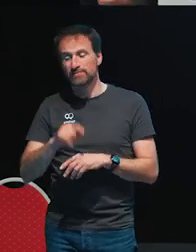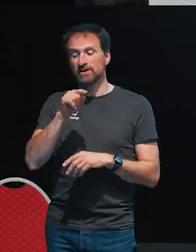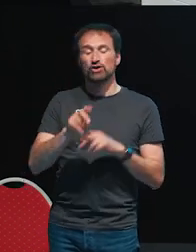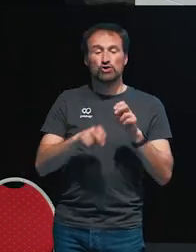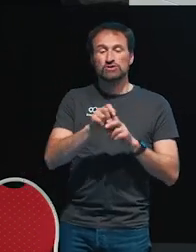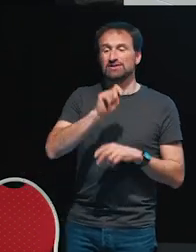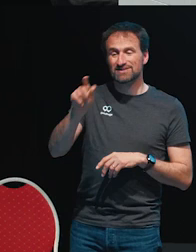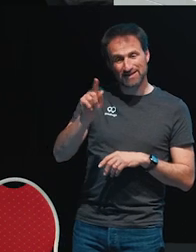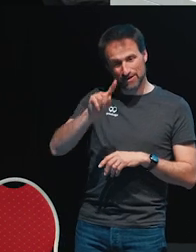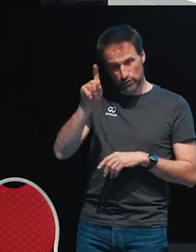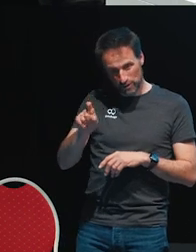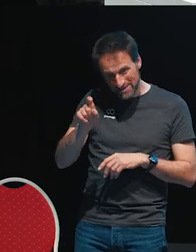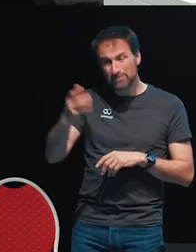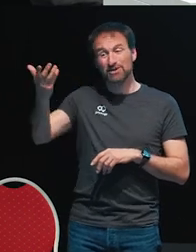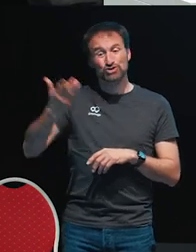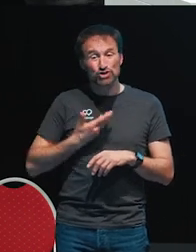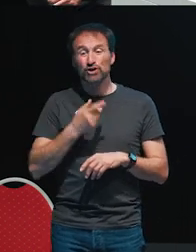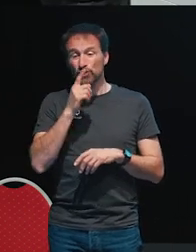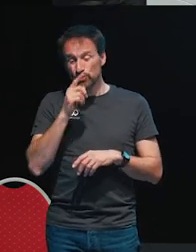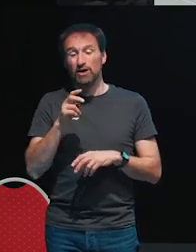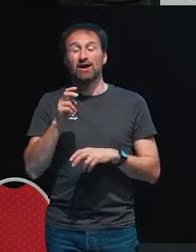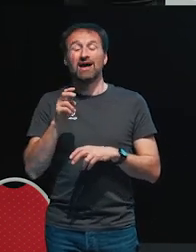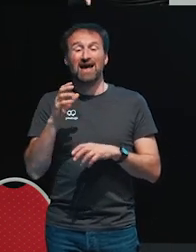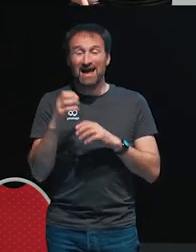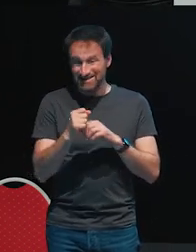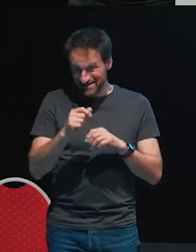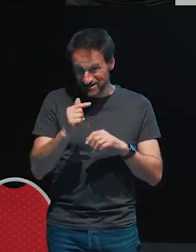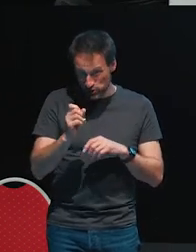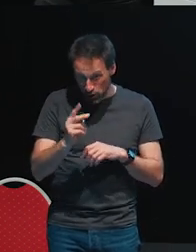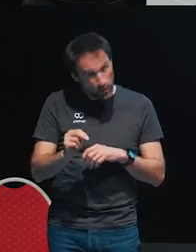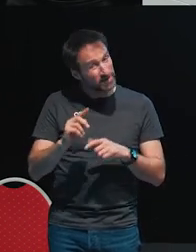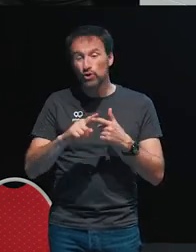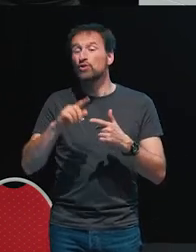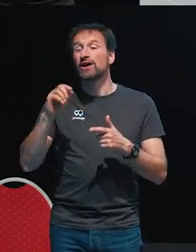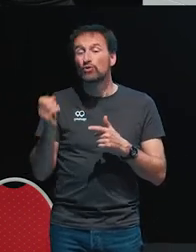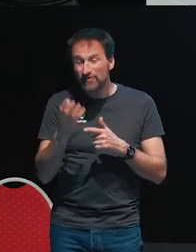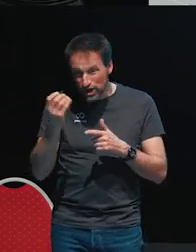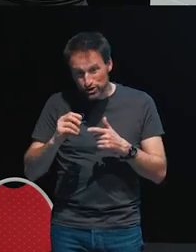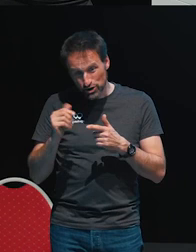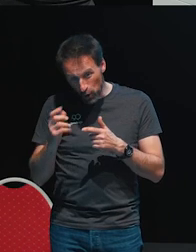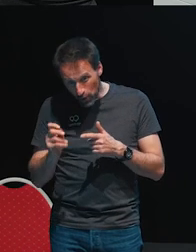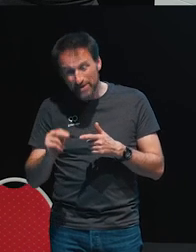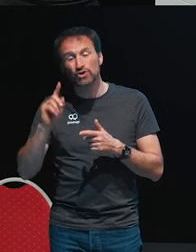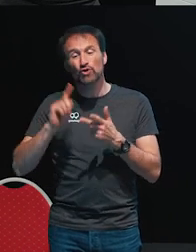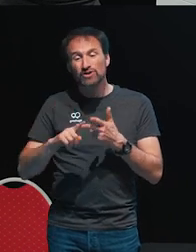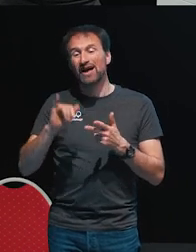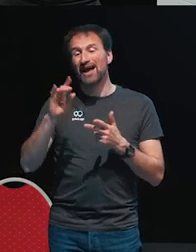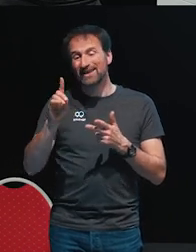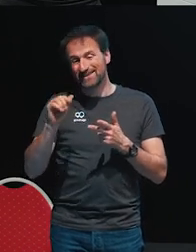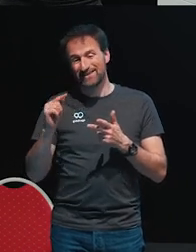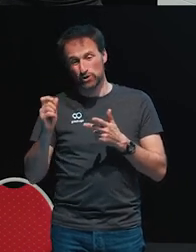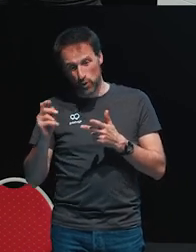token. But you don't only get back an access token. You get back a refresh token, an ID token, and an access token. And you store them somewhere in